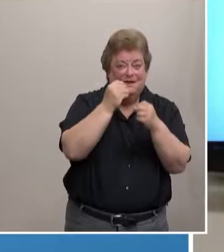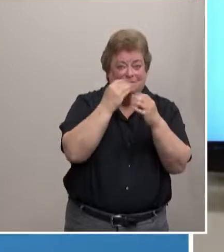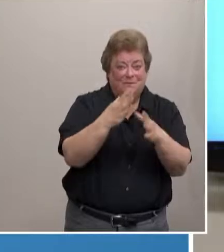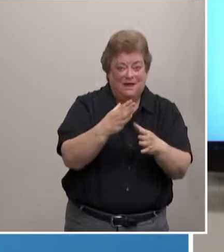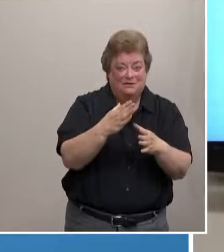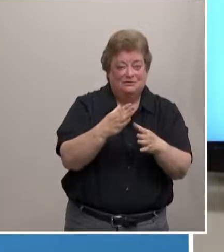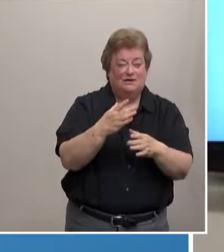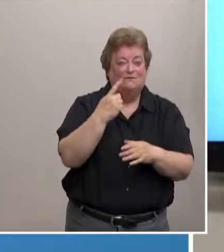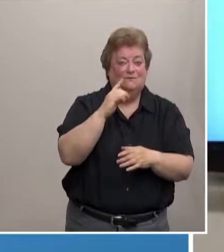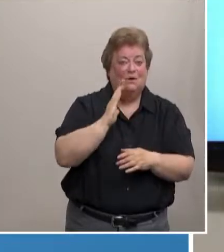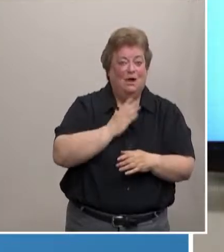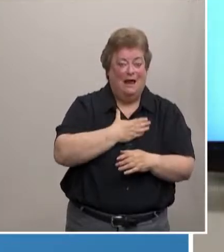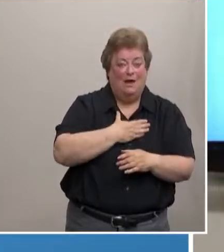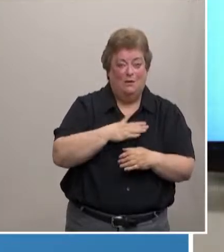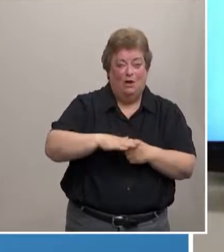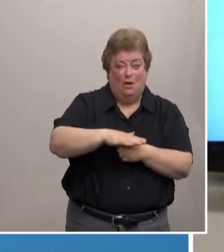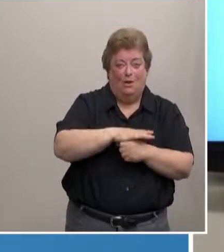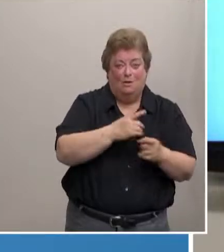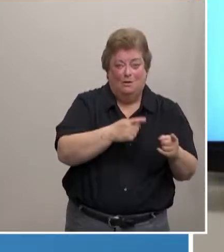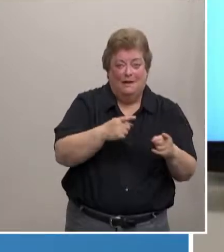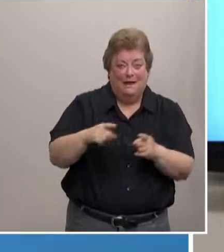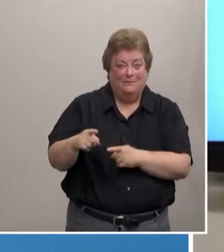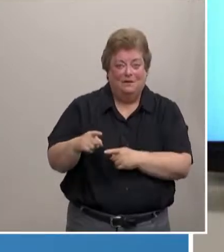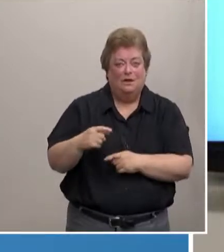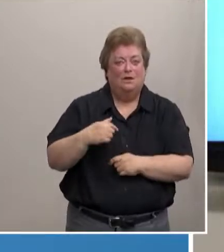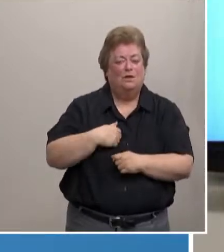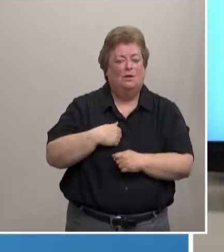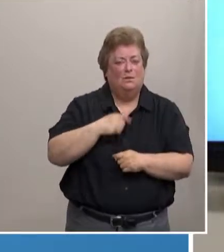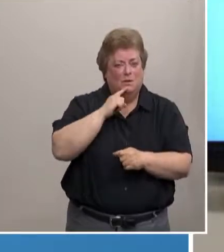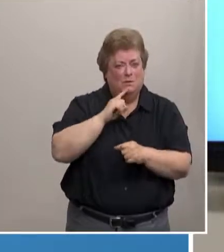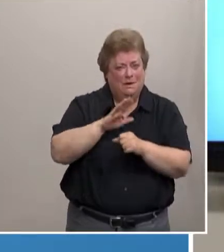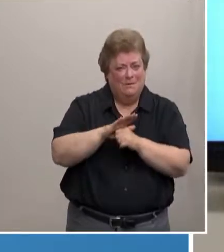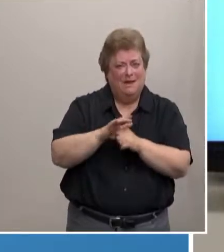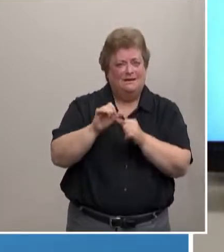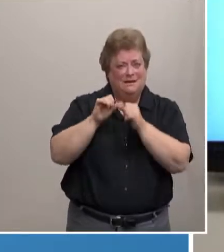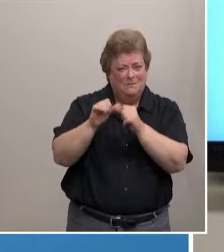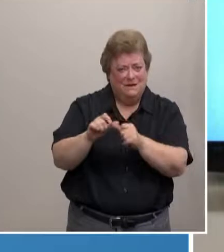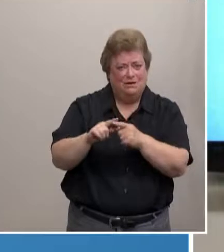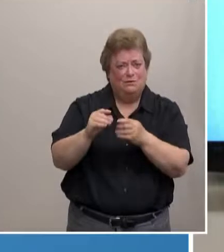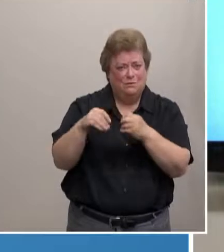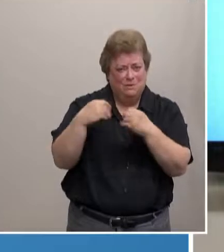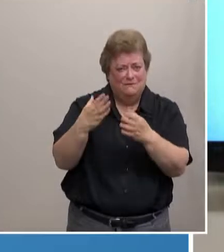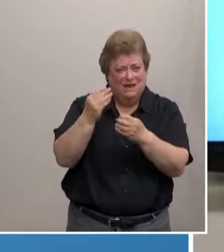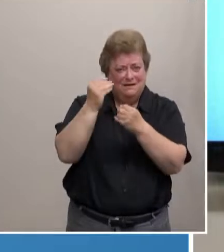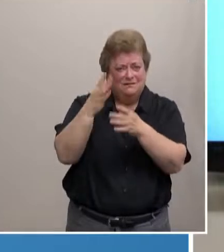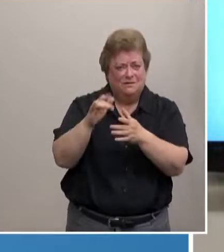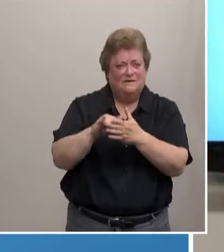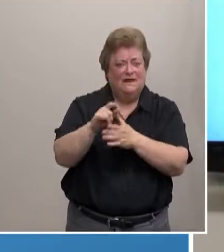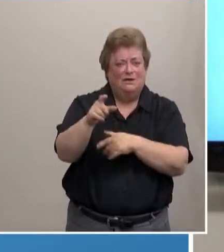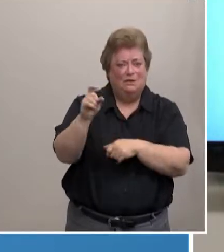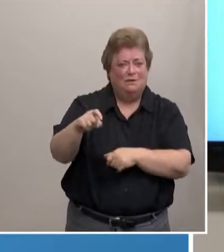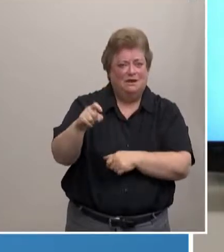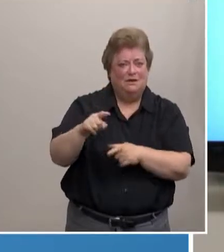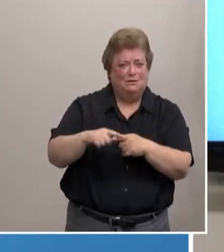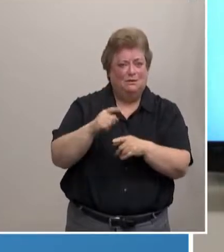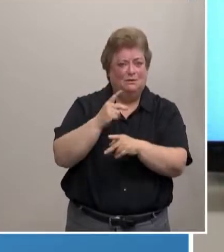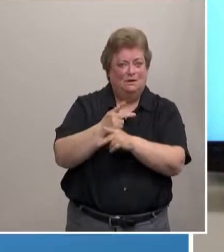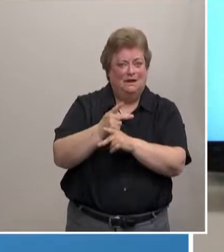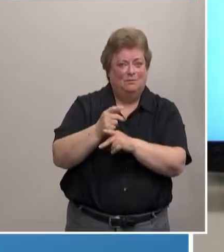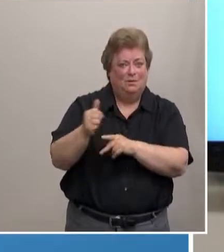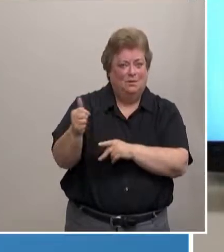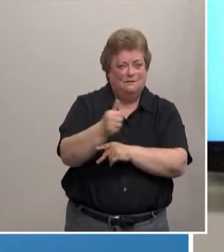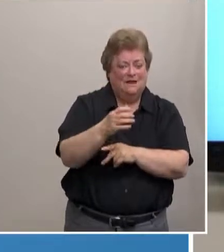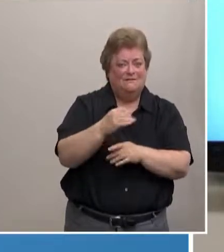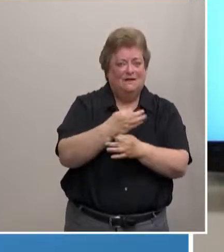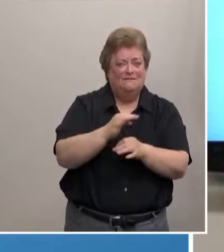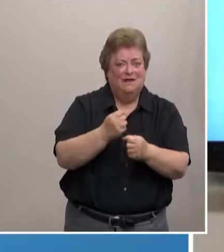on our local conditions. And please know that we remain committed to providing you with the information you need to keep yourselves and your families safe. The health